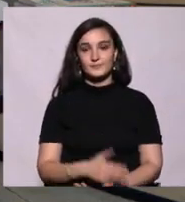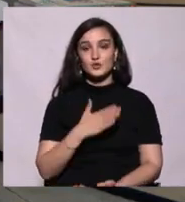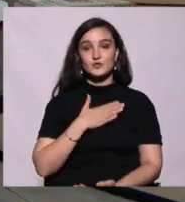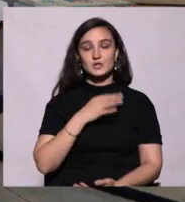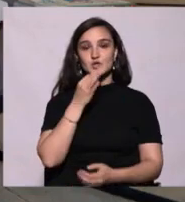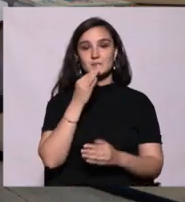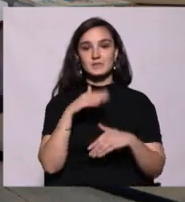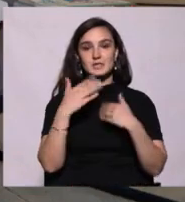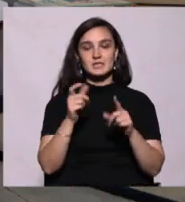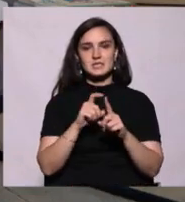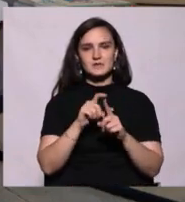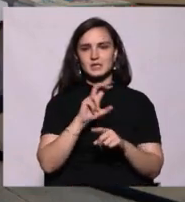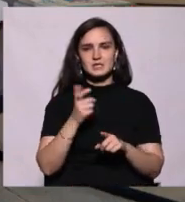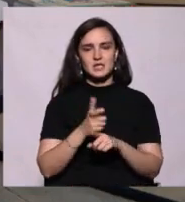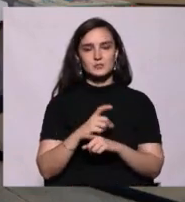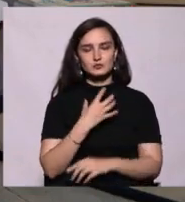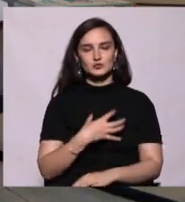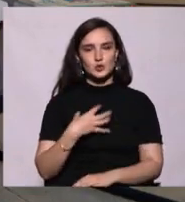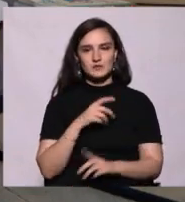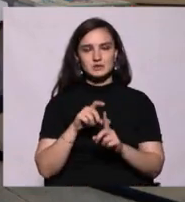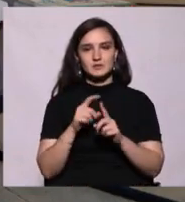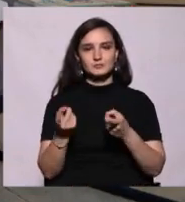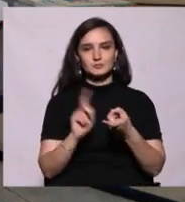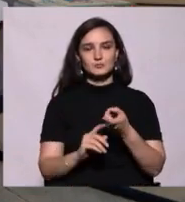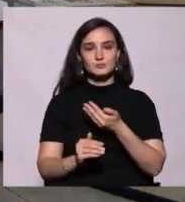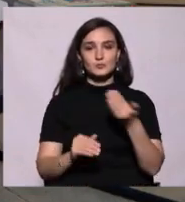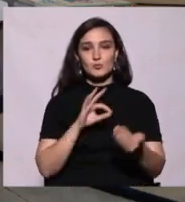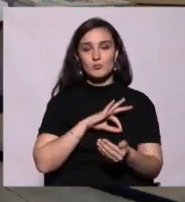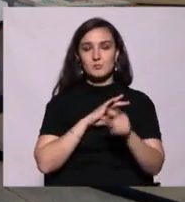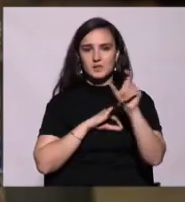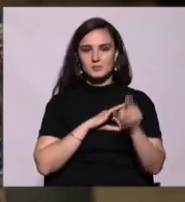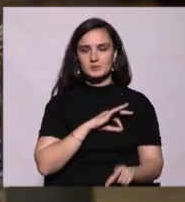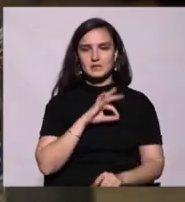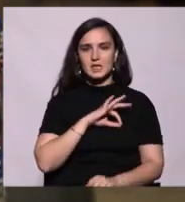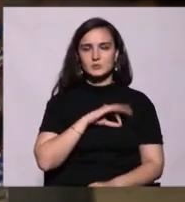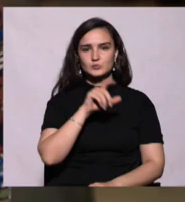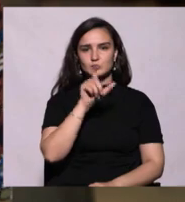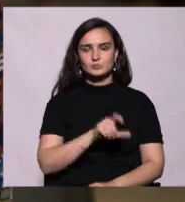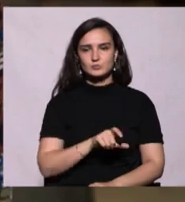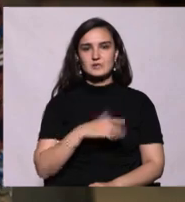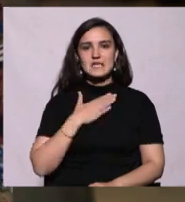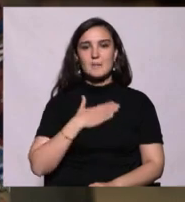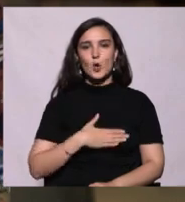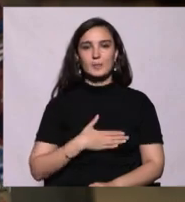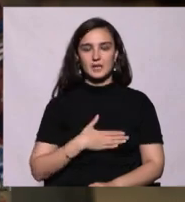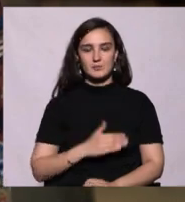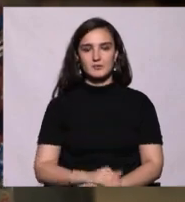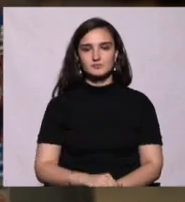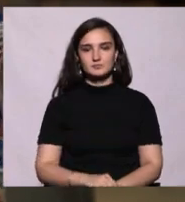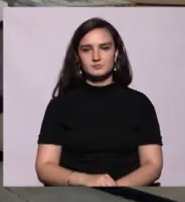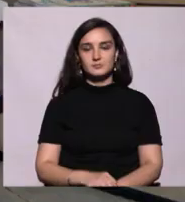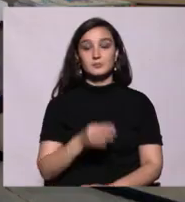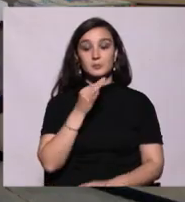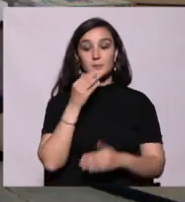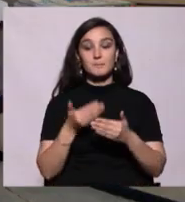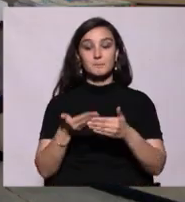Our next word and very important word related to customers is customer satisfaction. Mr. Carter,